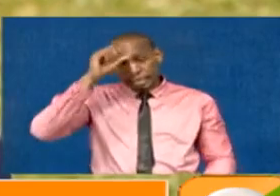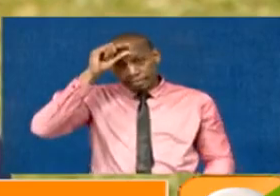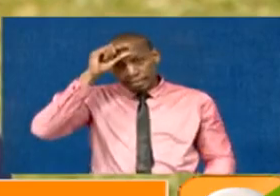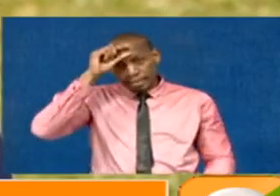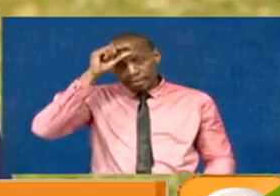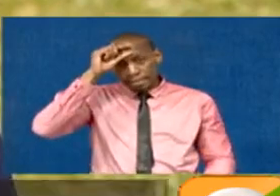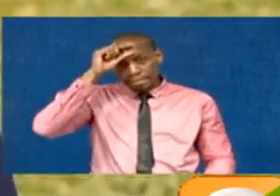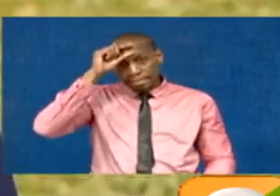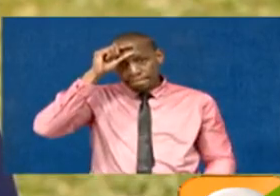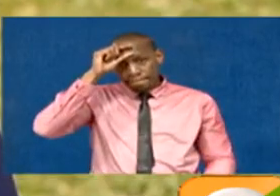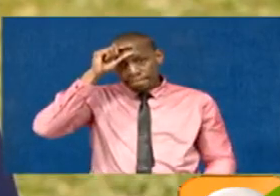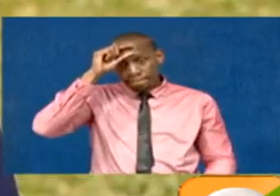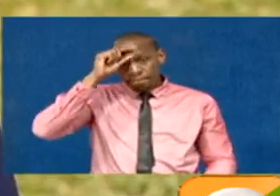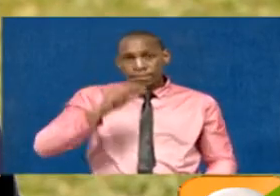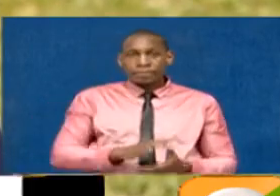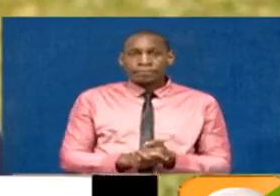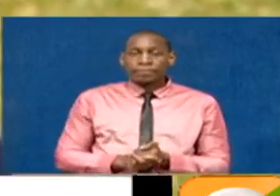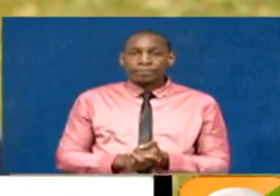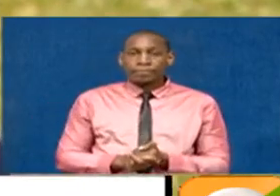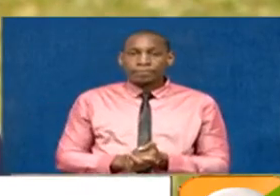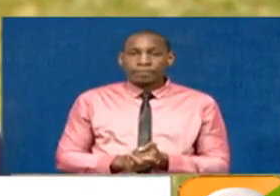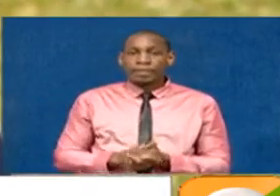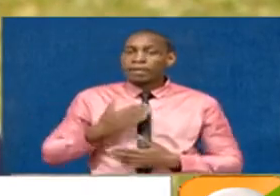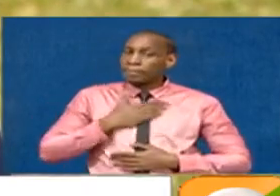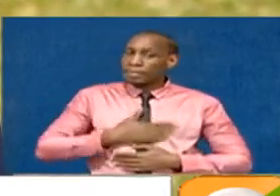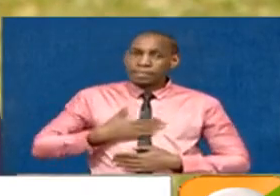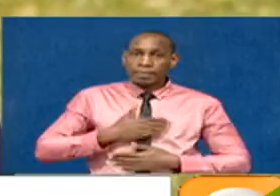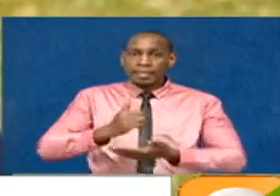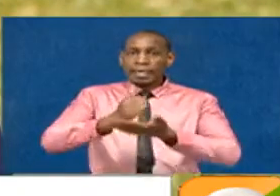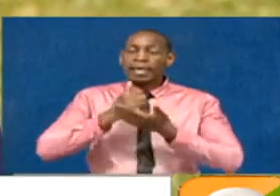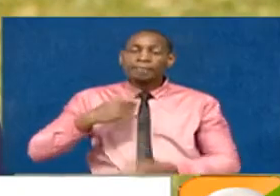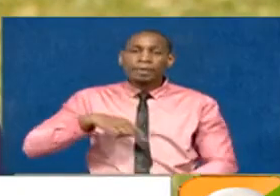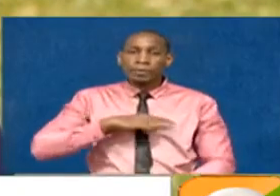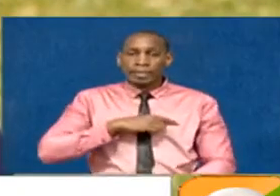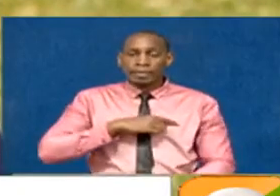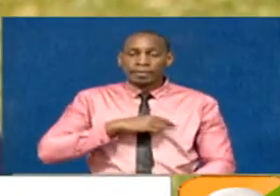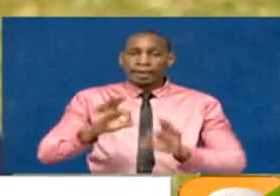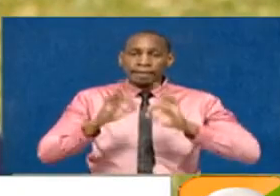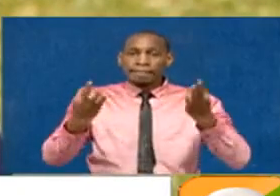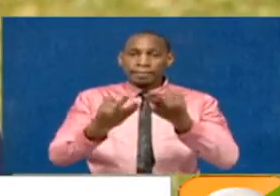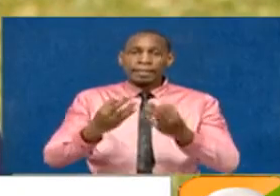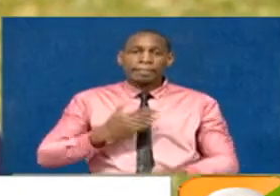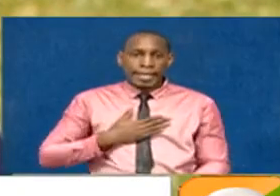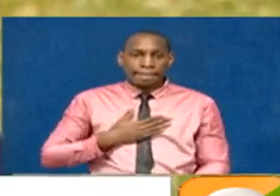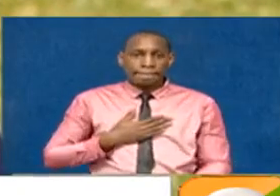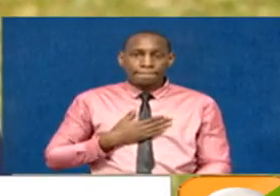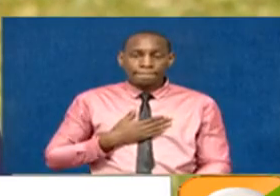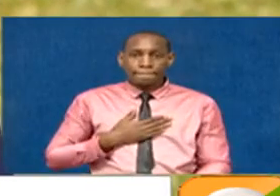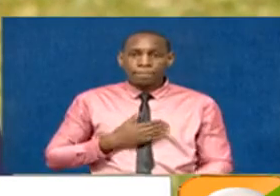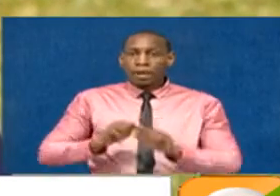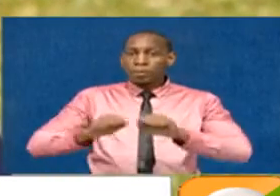serikali, through machinery the government is having. Please assist us, we family,